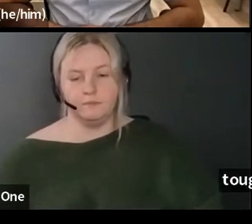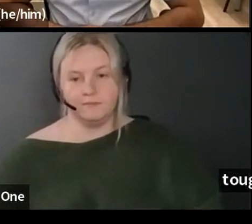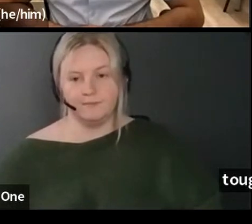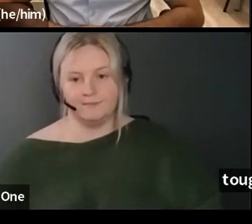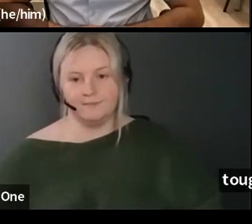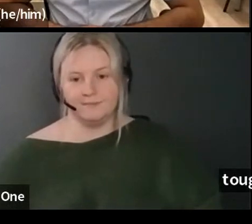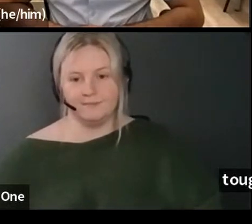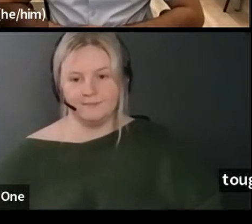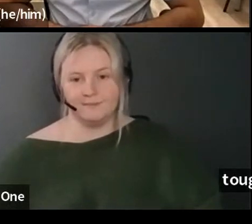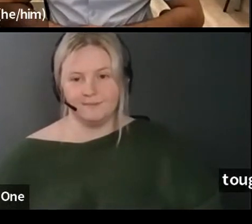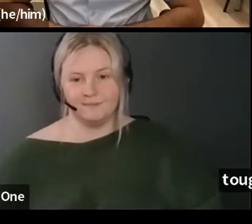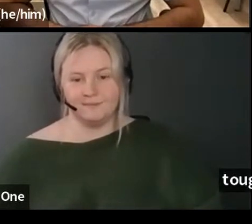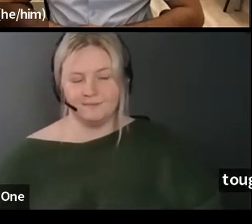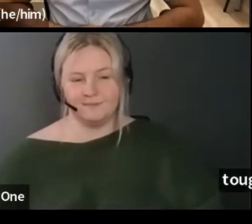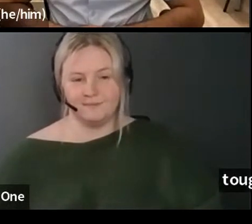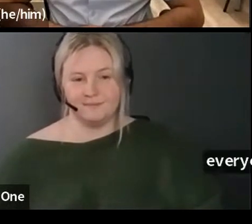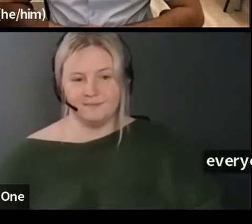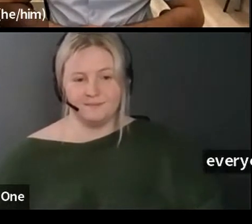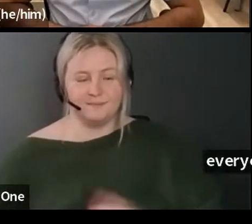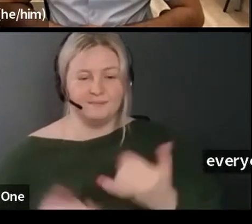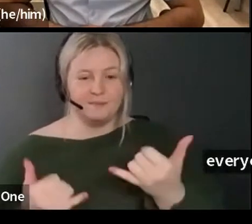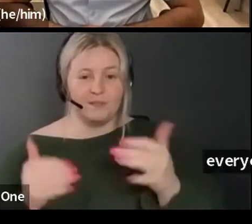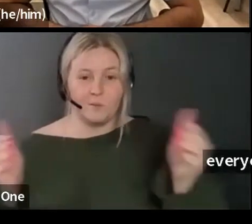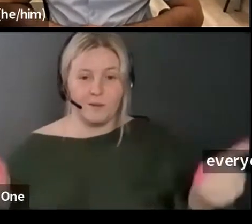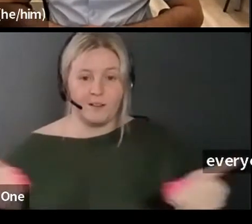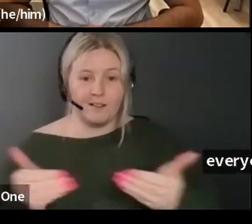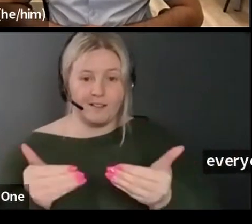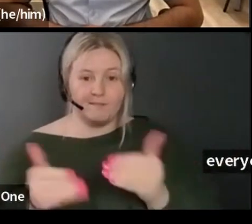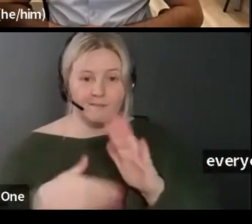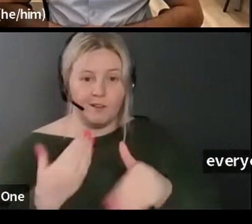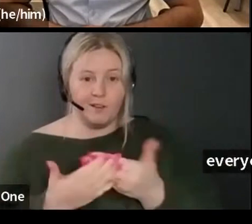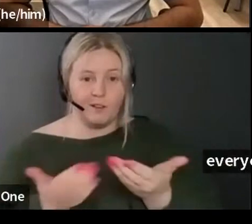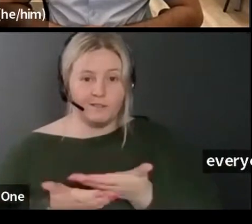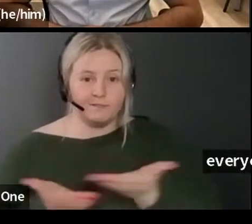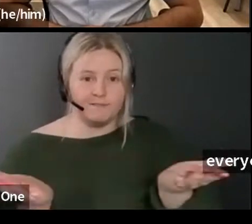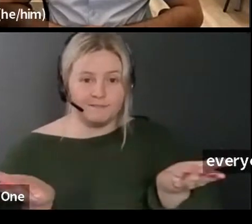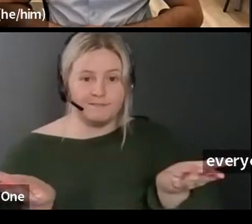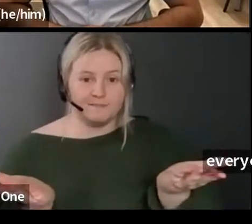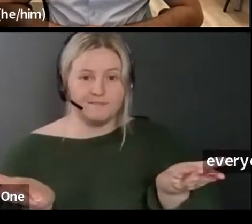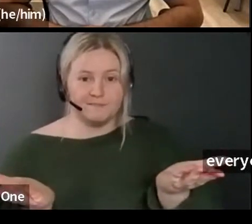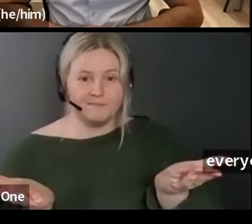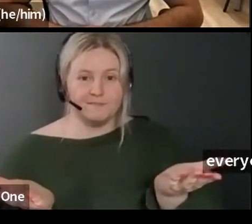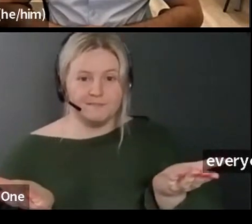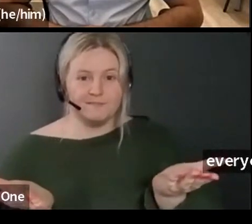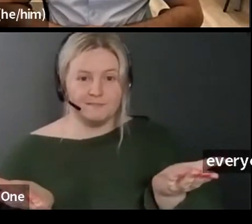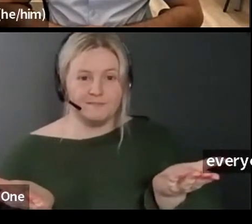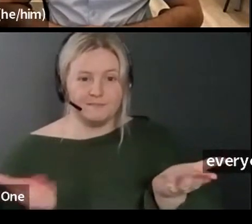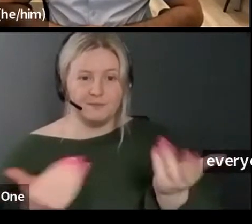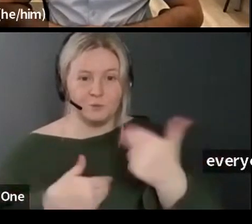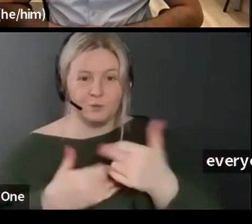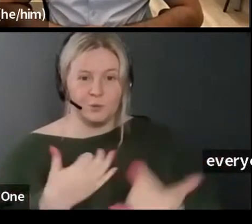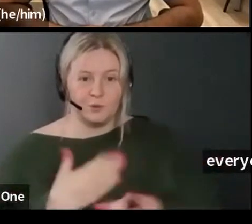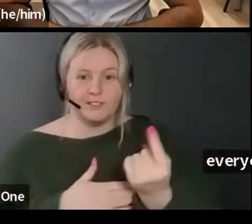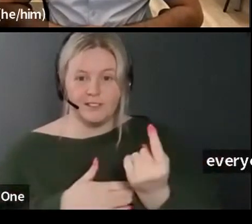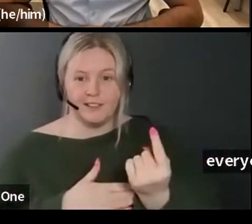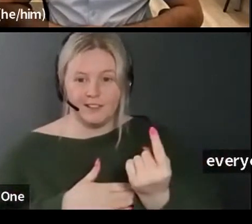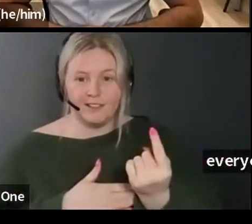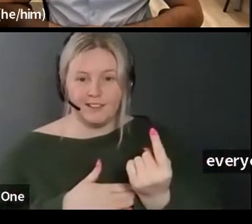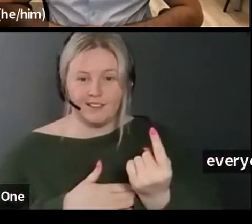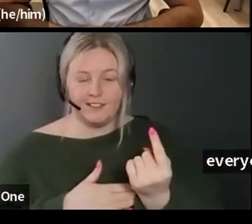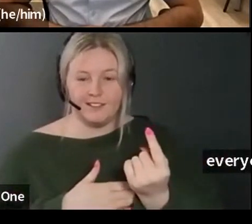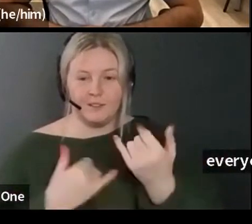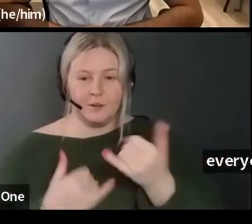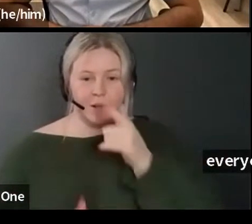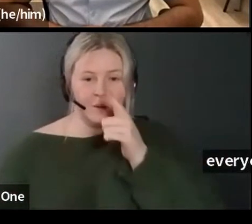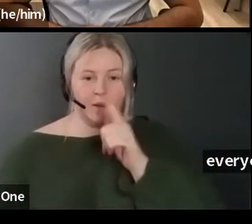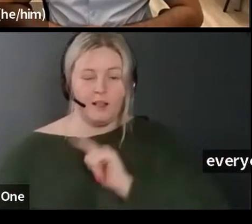really warm welcome to everyone who has stepped forward to join us today, I'm going to hand